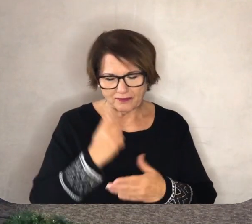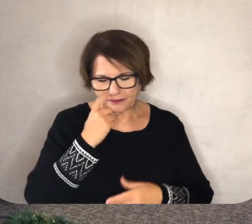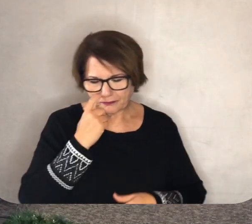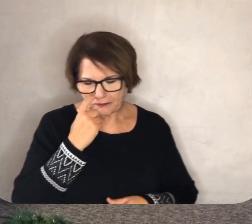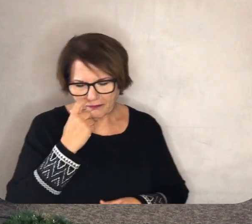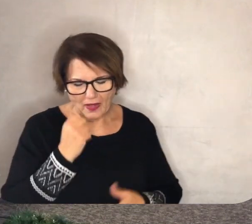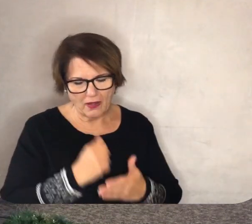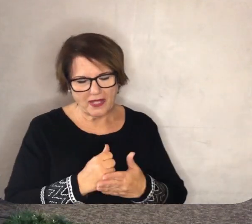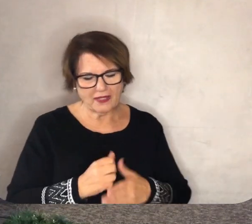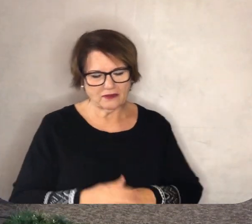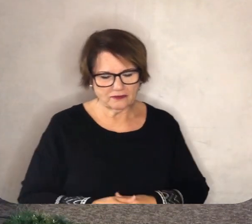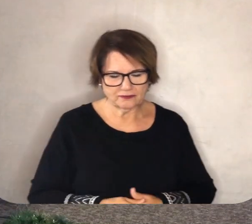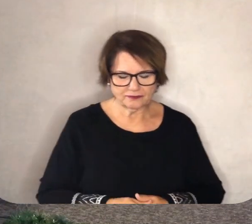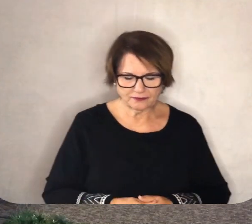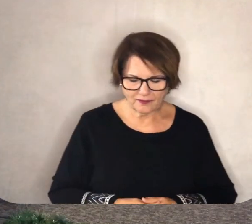Amen.